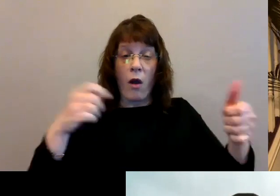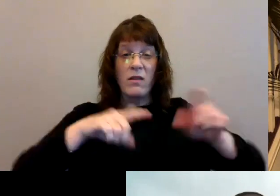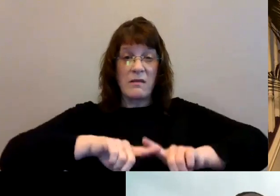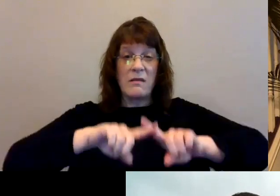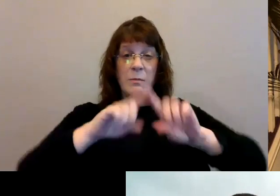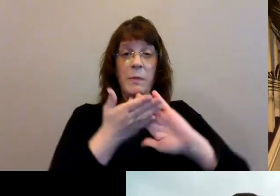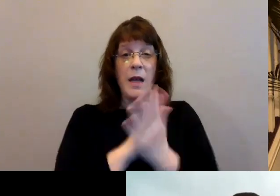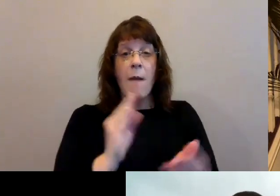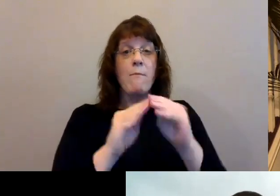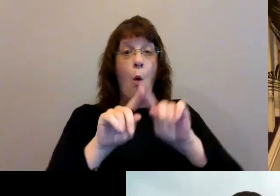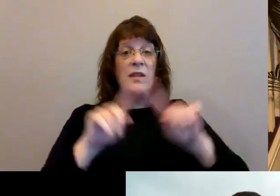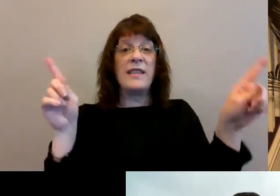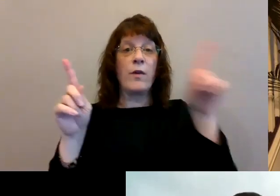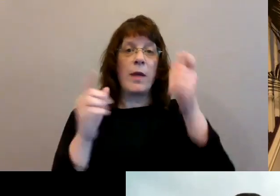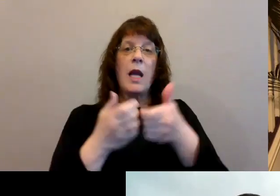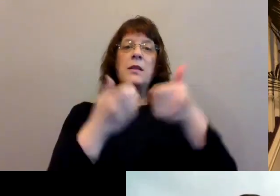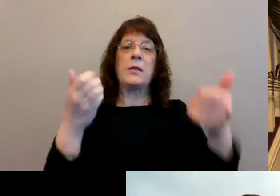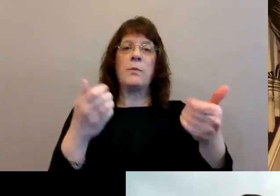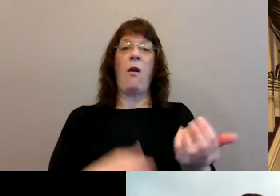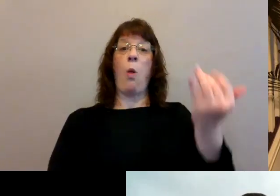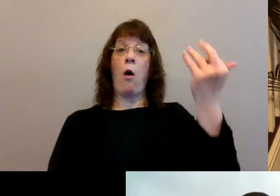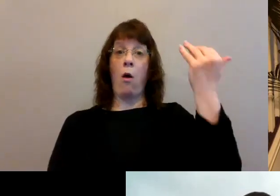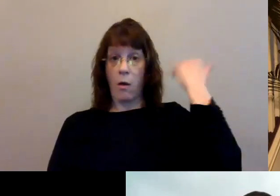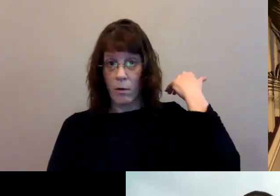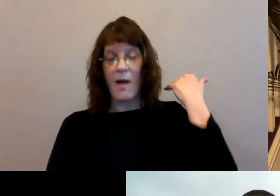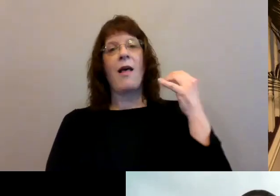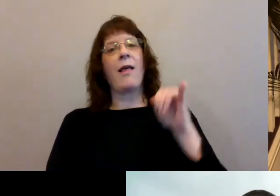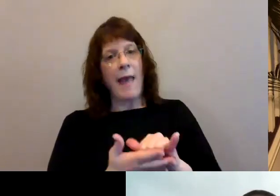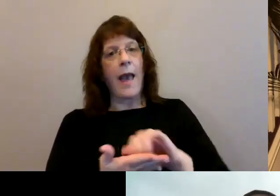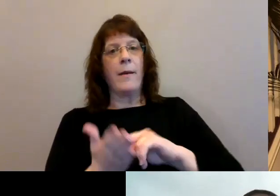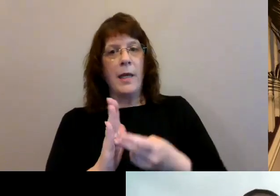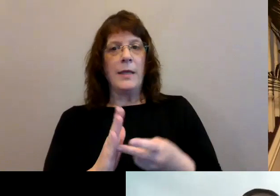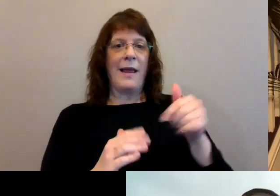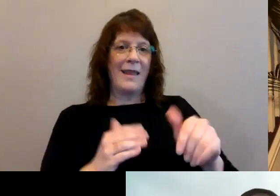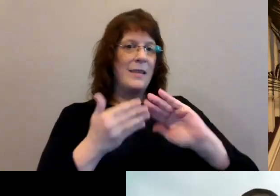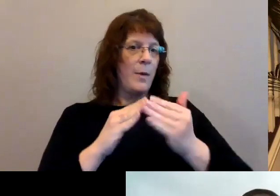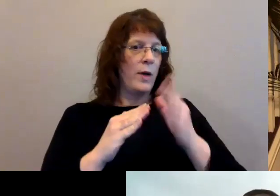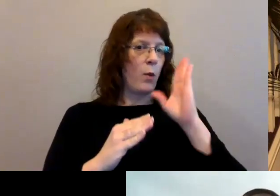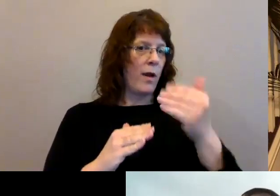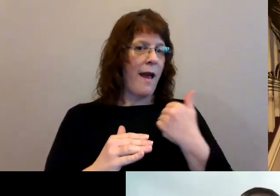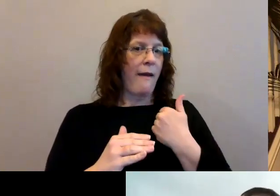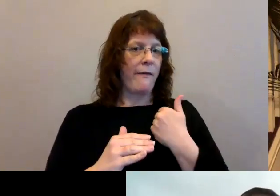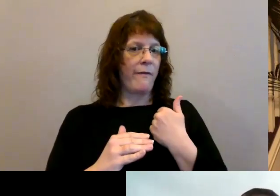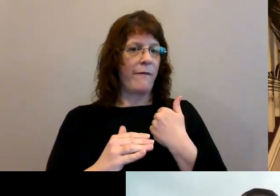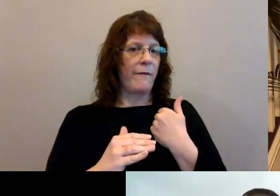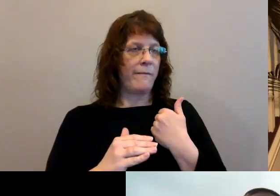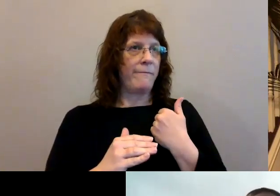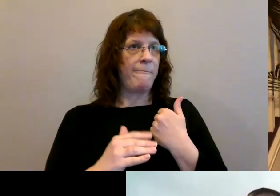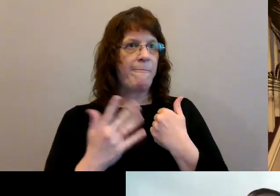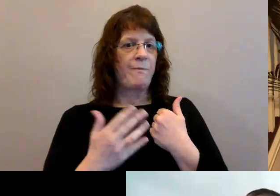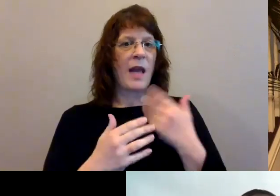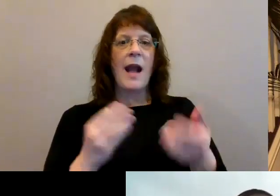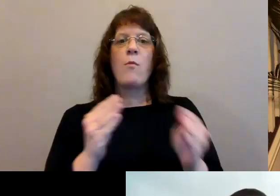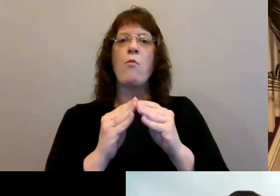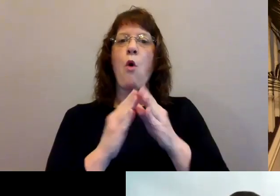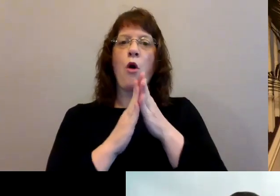a longer time ago. And so that basically tells us that like this community would have representative of like a wider